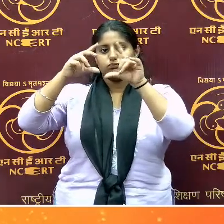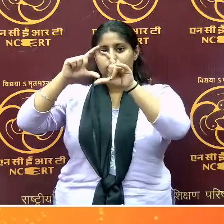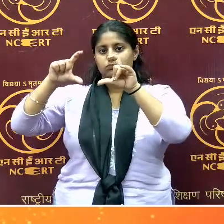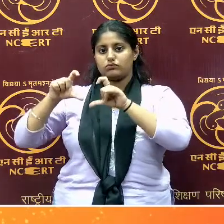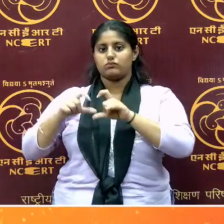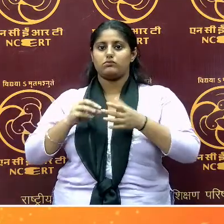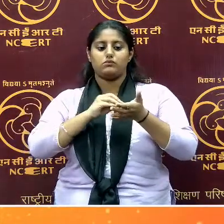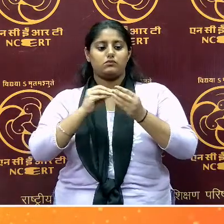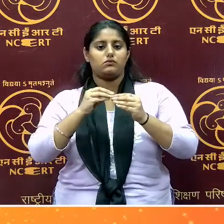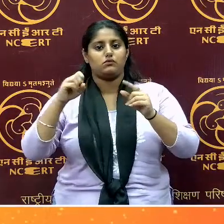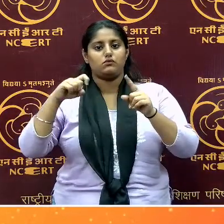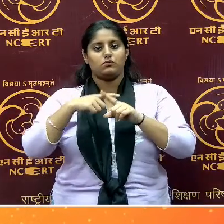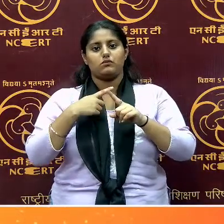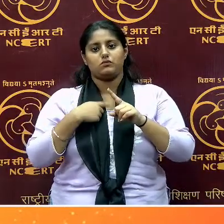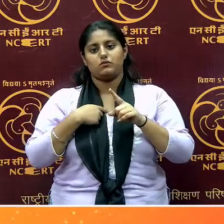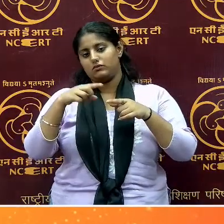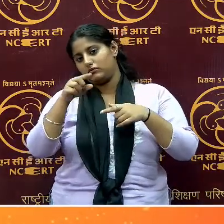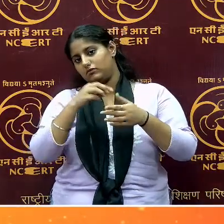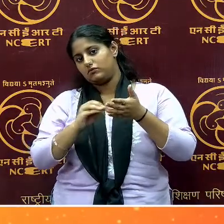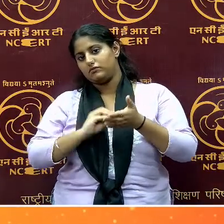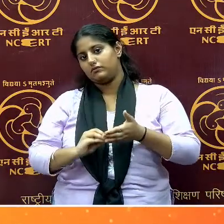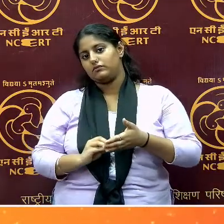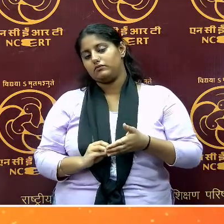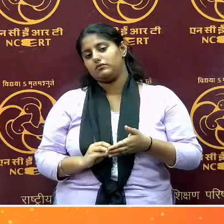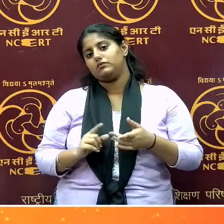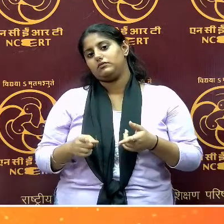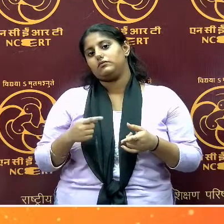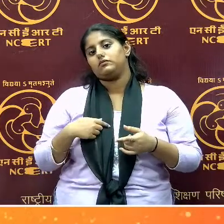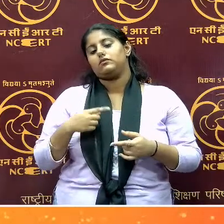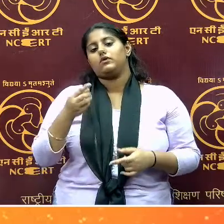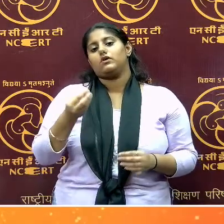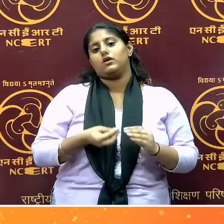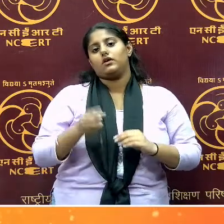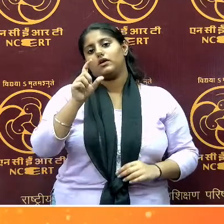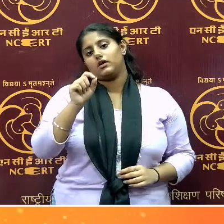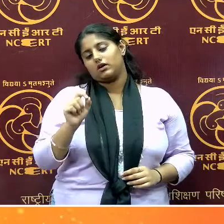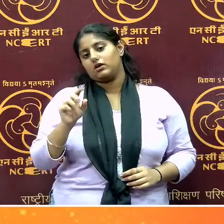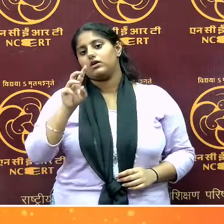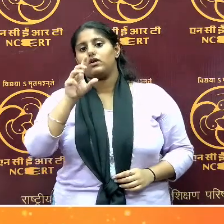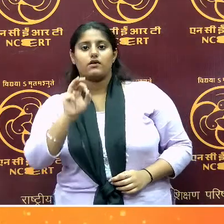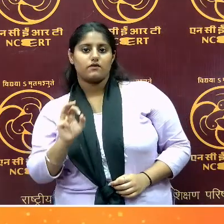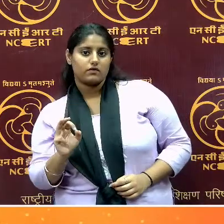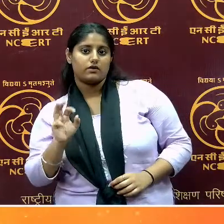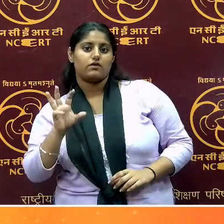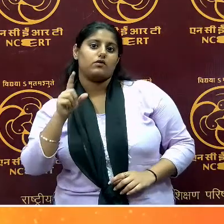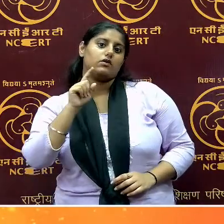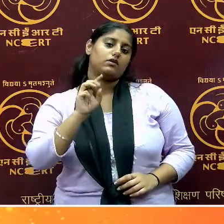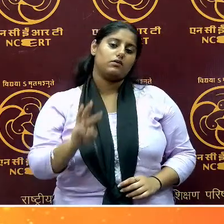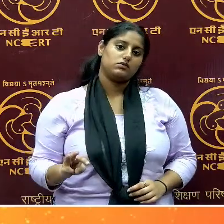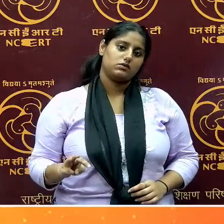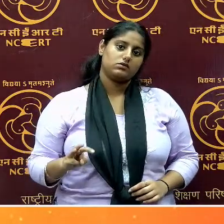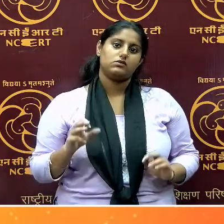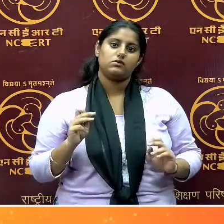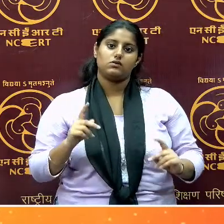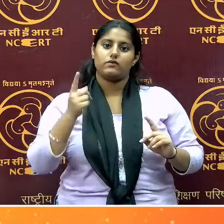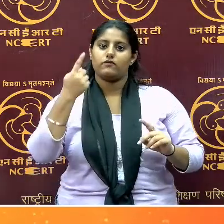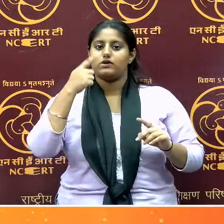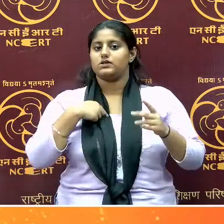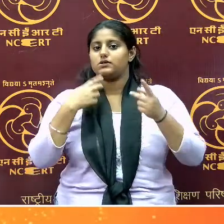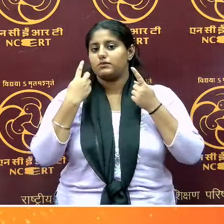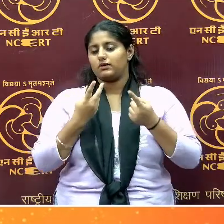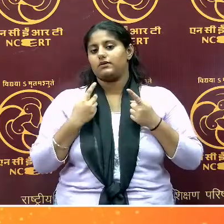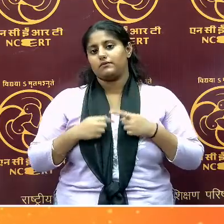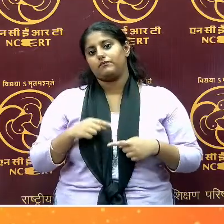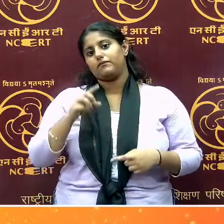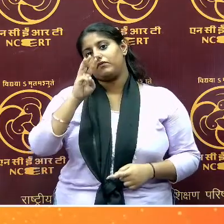number, we have to round it off to nearest 10, nearest 100 and nearest 1000. Let us see the first one,